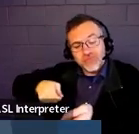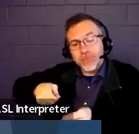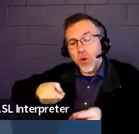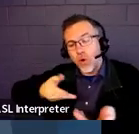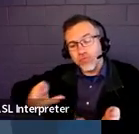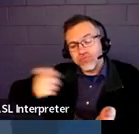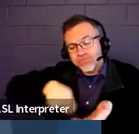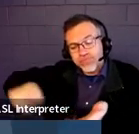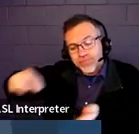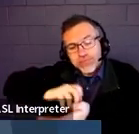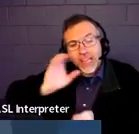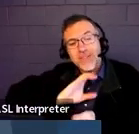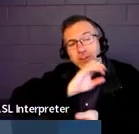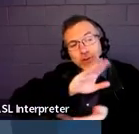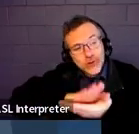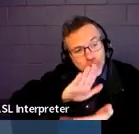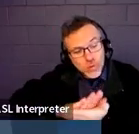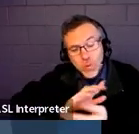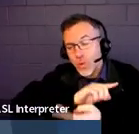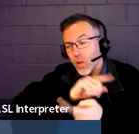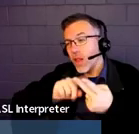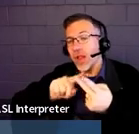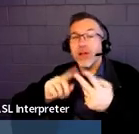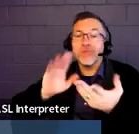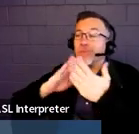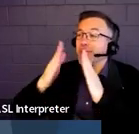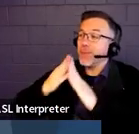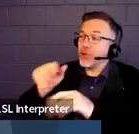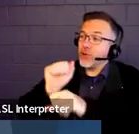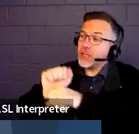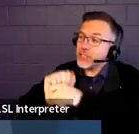community job or a job shadow